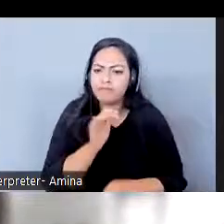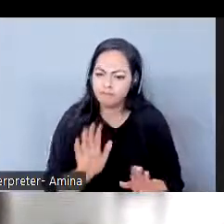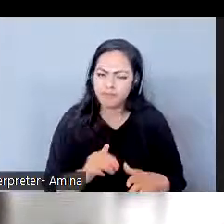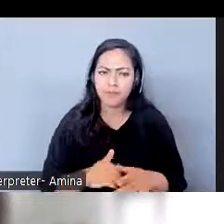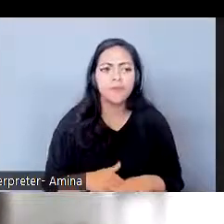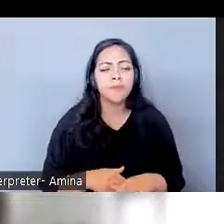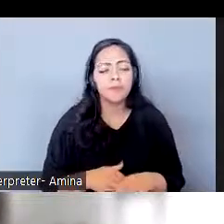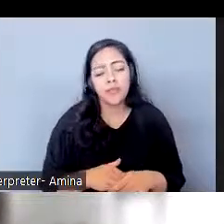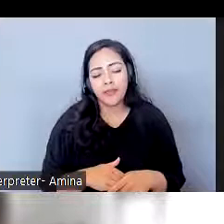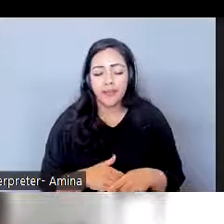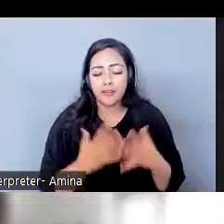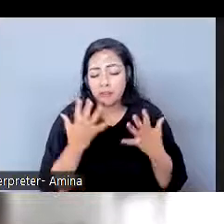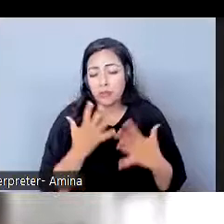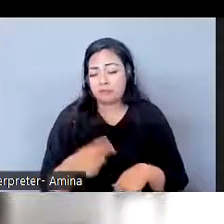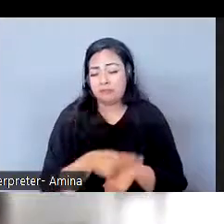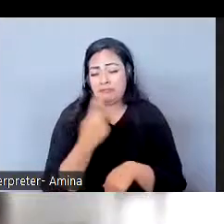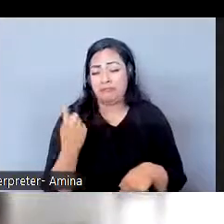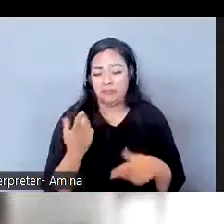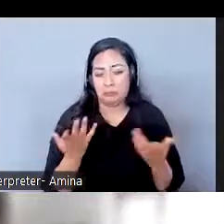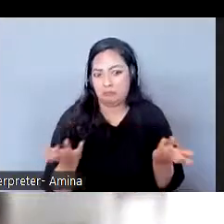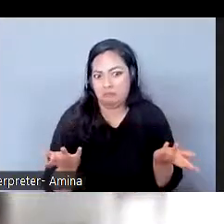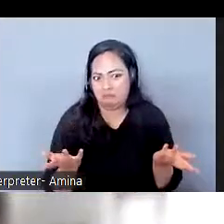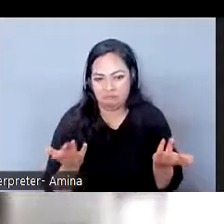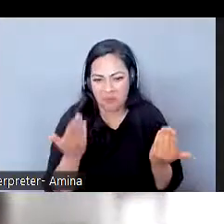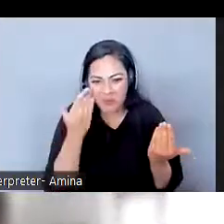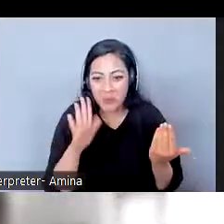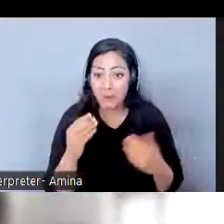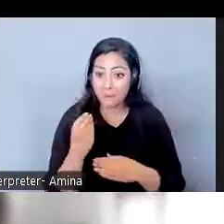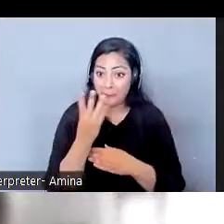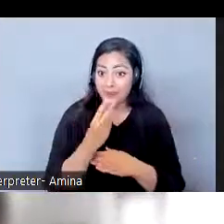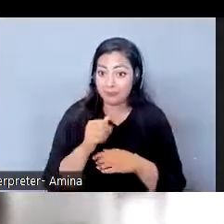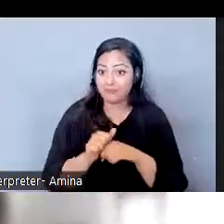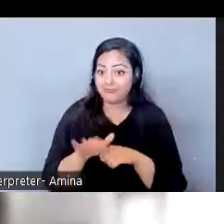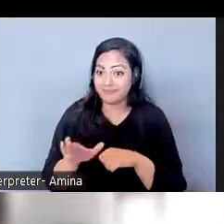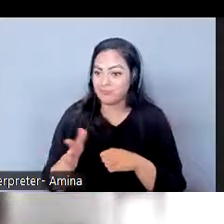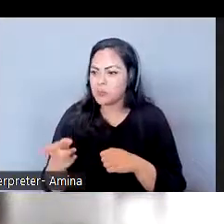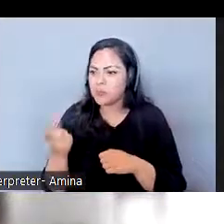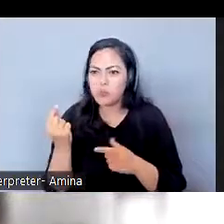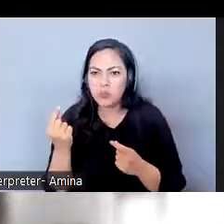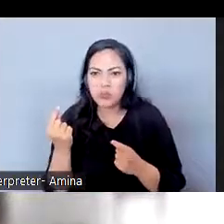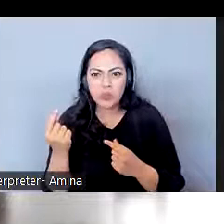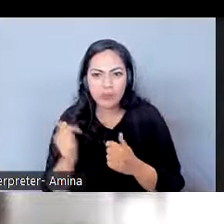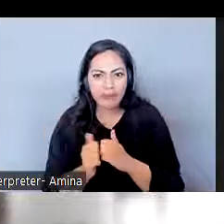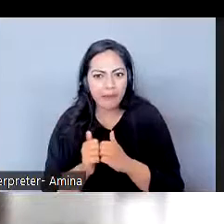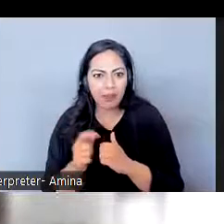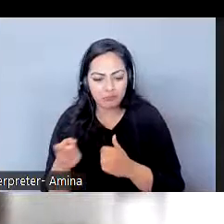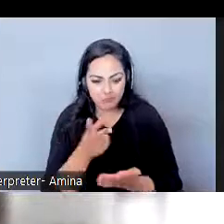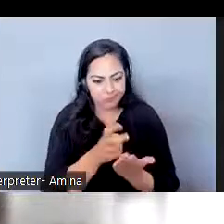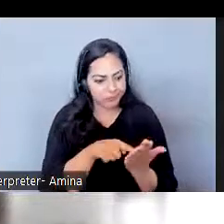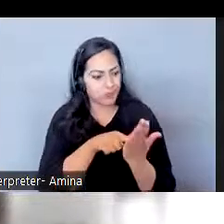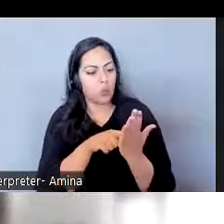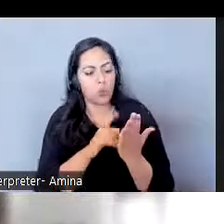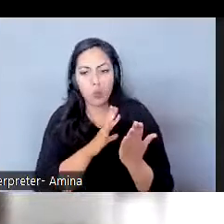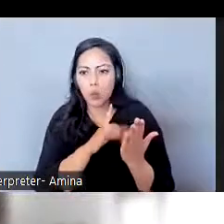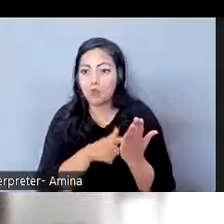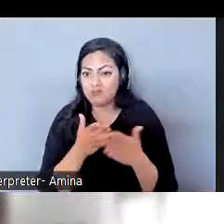Unfortunately, in today's day and age, you don't know what you're dealing with on the internet. So it's definitely